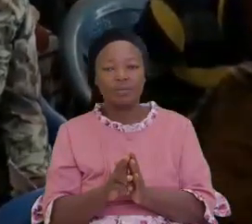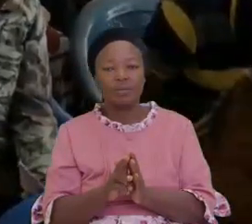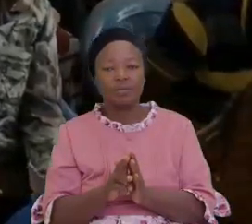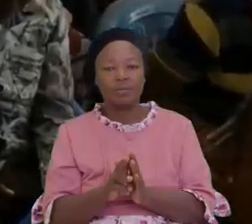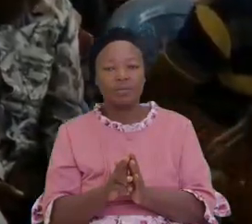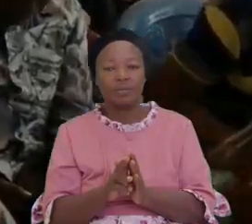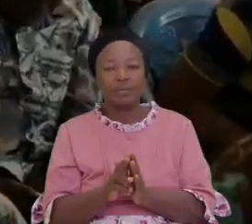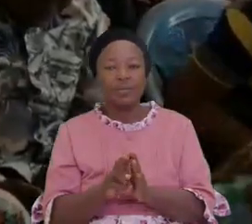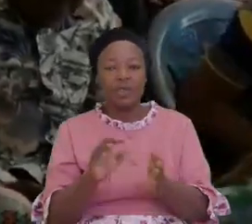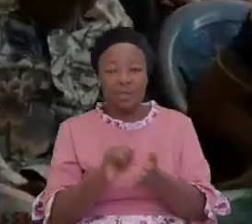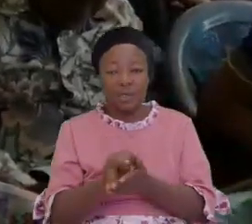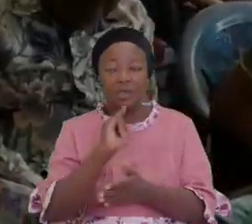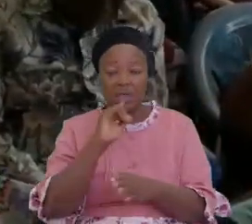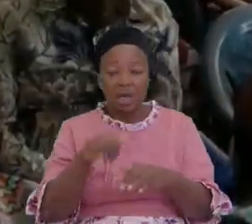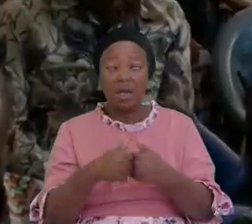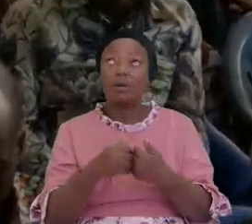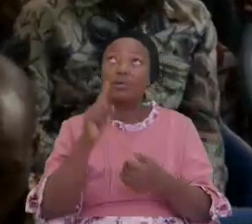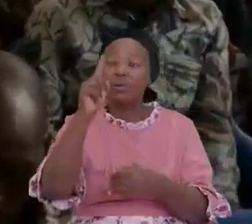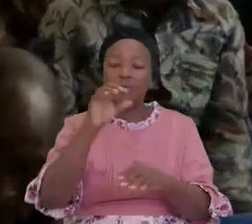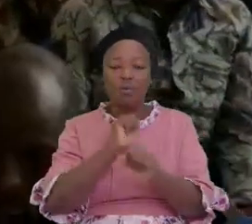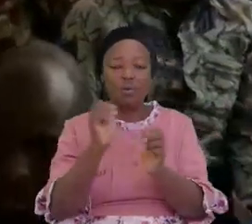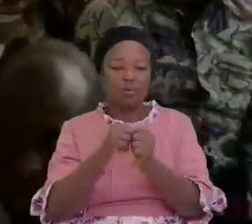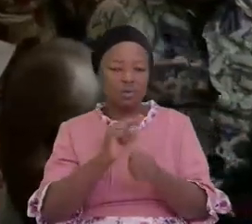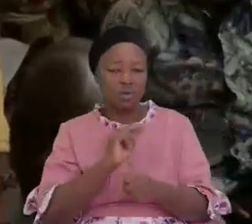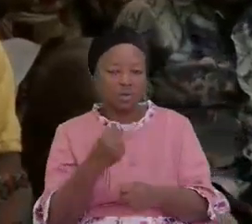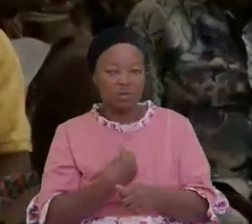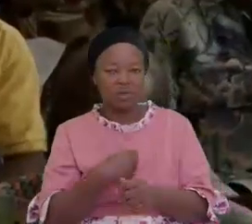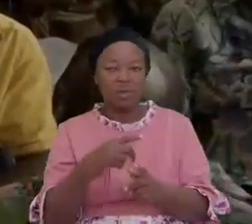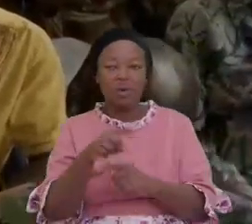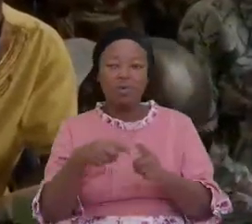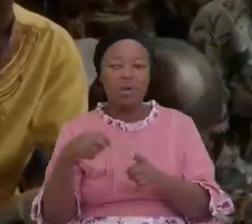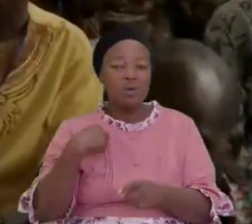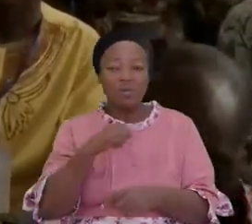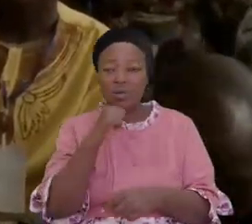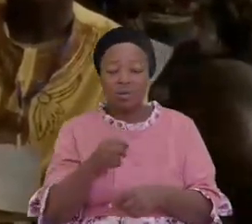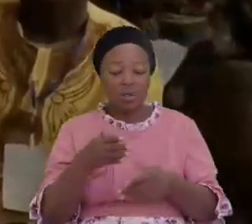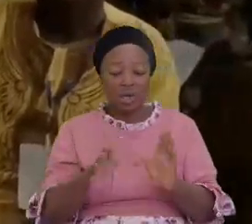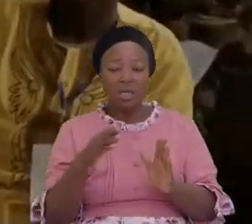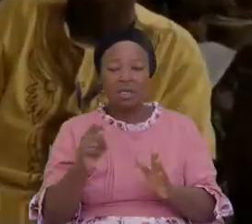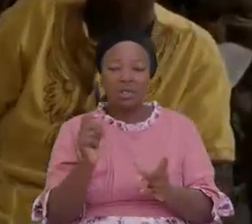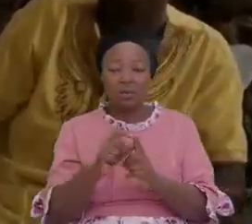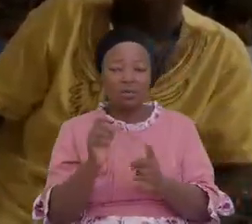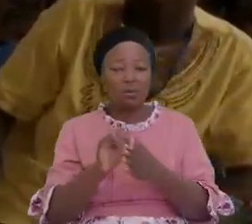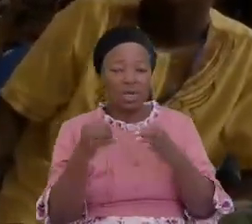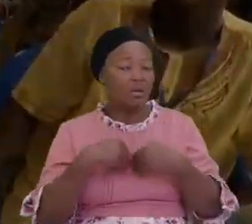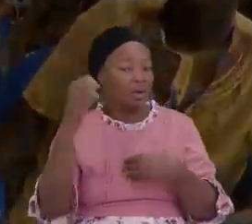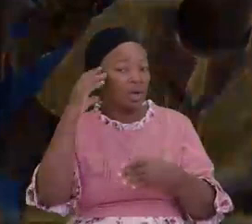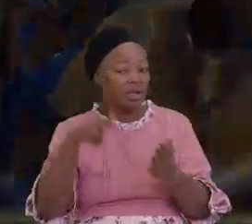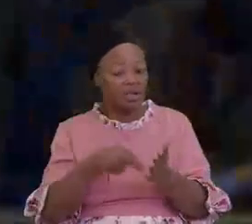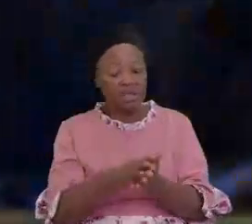That's how he works with us. When we do not let the words we've heard slip away from us,